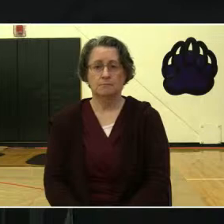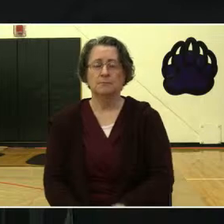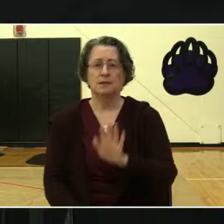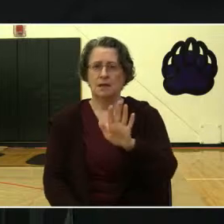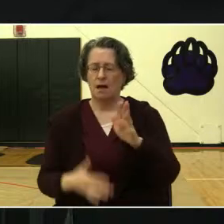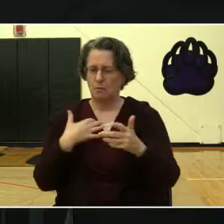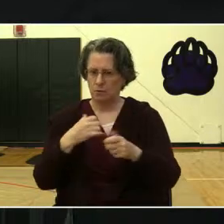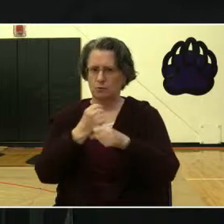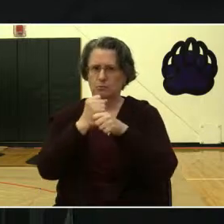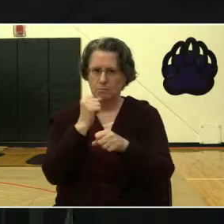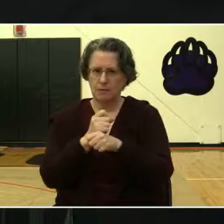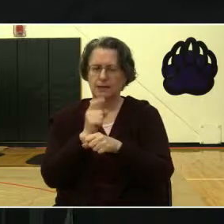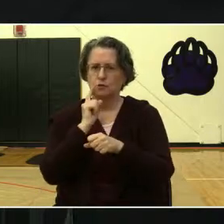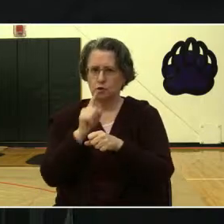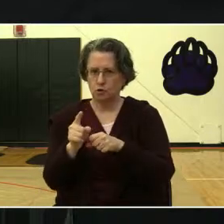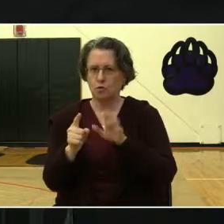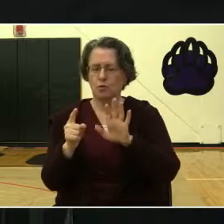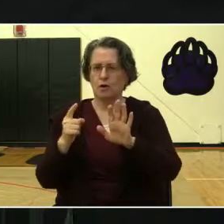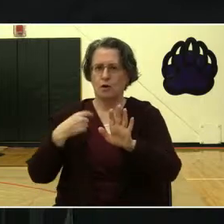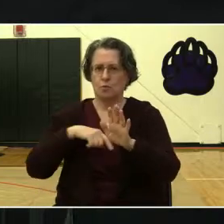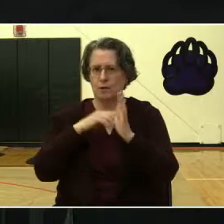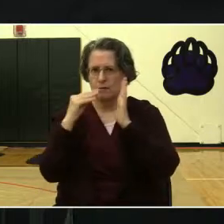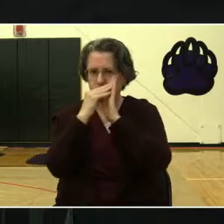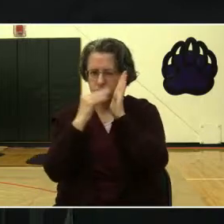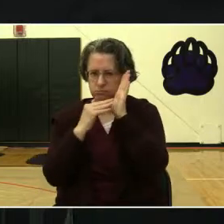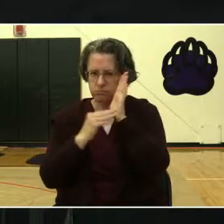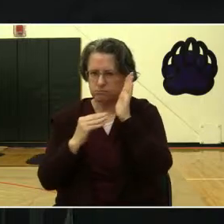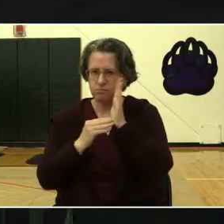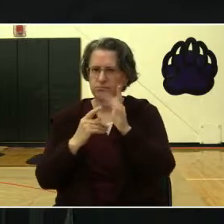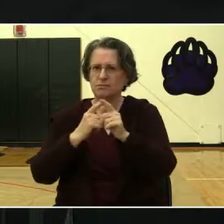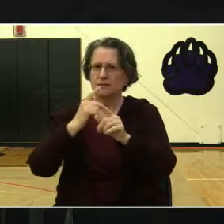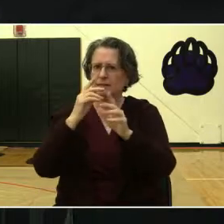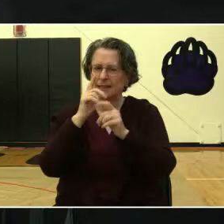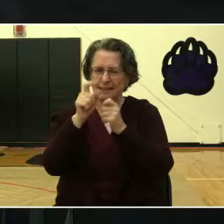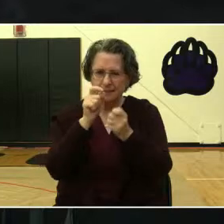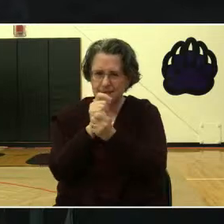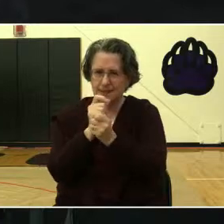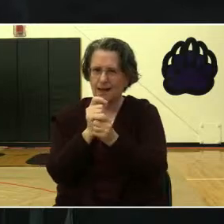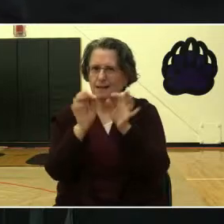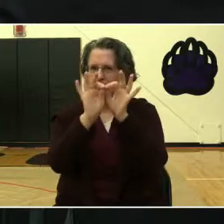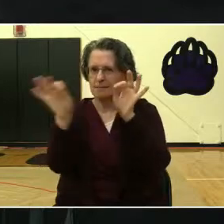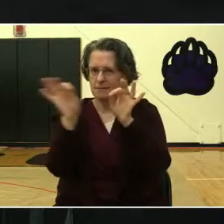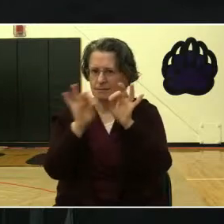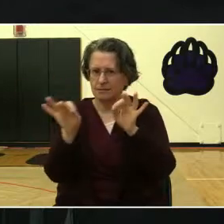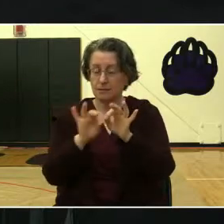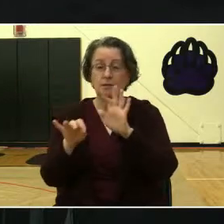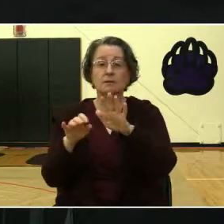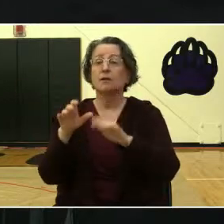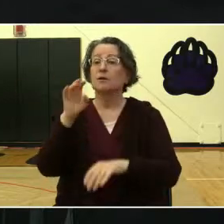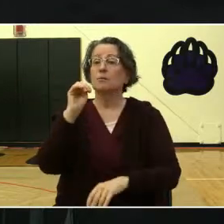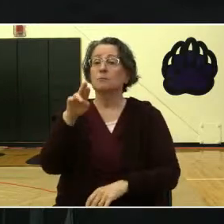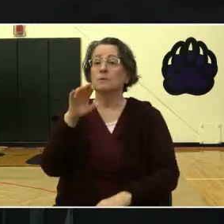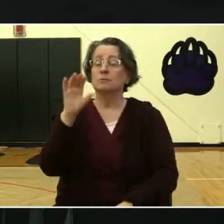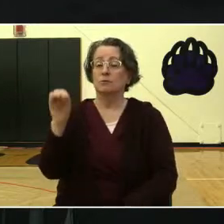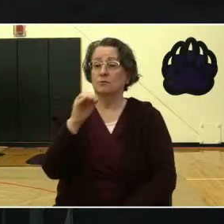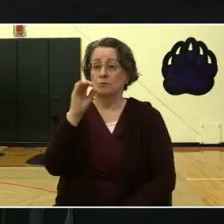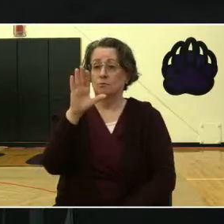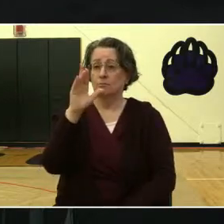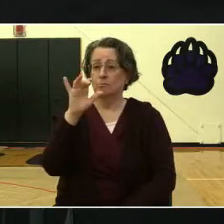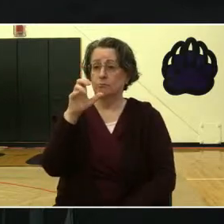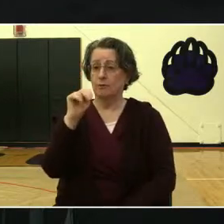the language of the amendment um for the record so Mr O'Brien if you would please